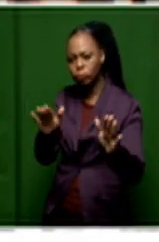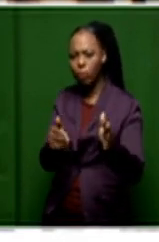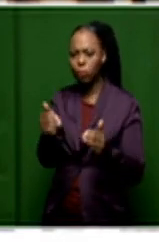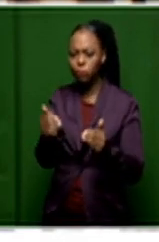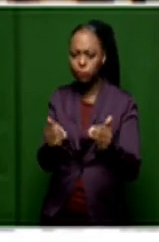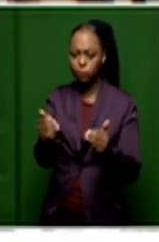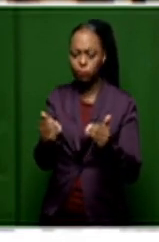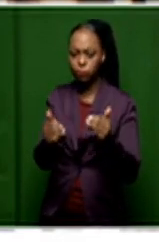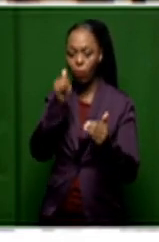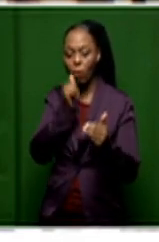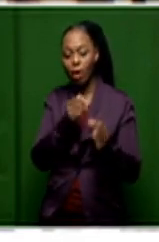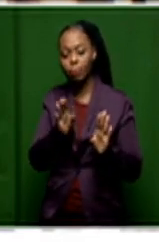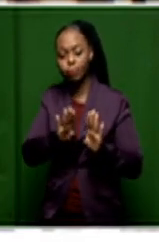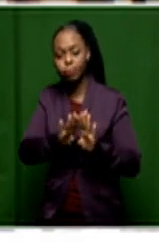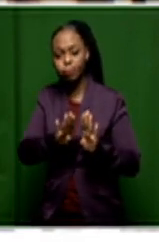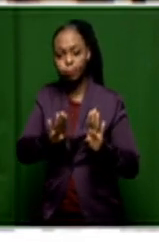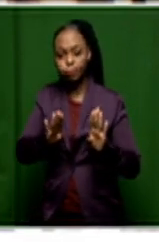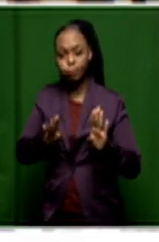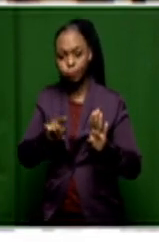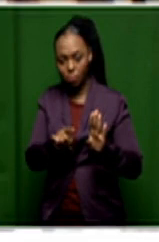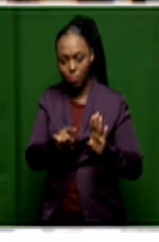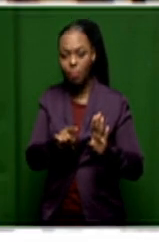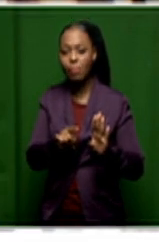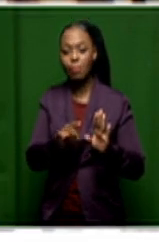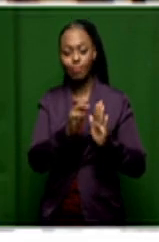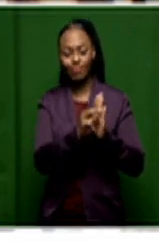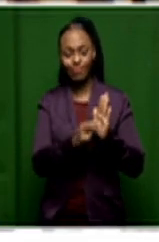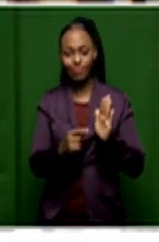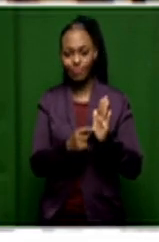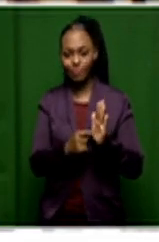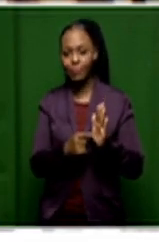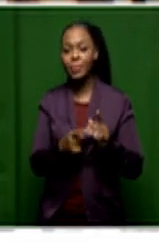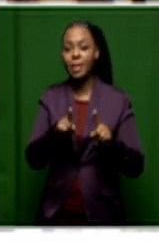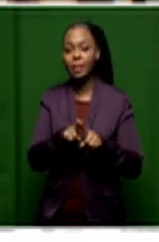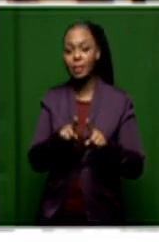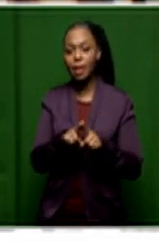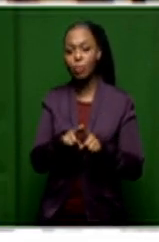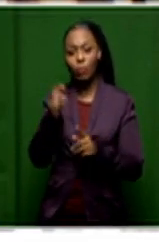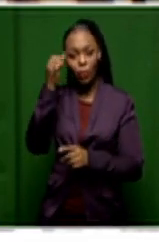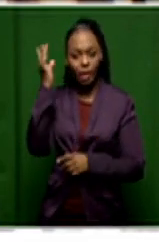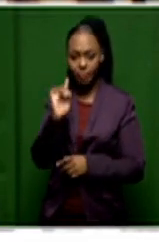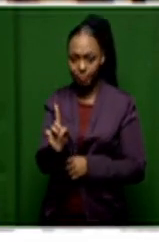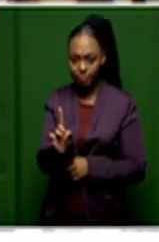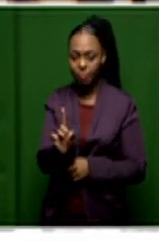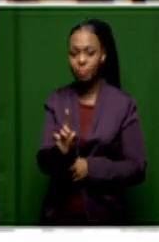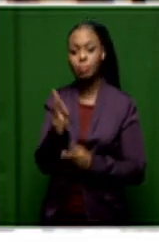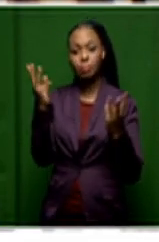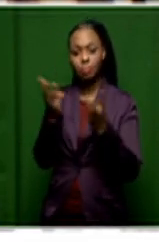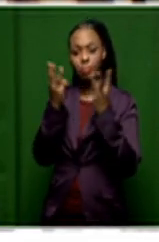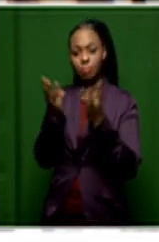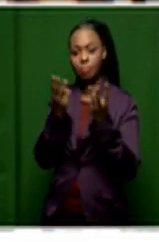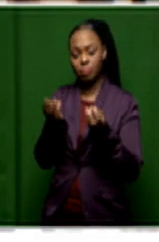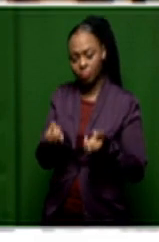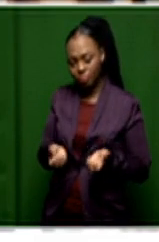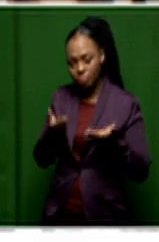coronavirus and the lockdowns. The one thing that one should not forget is that people's debt servicing costs have come down